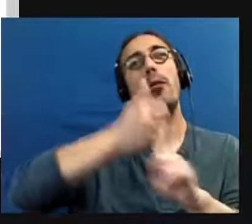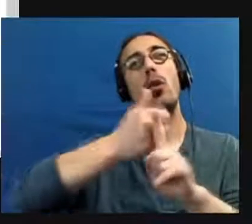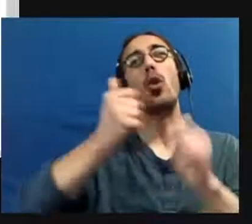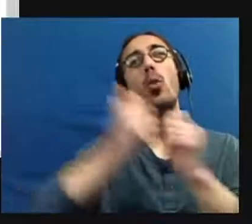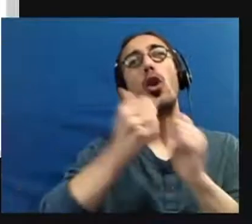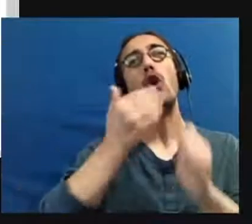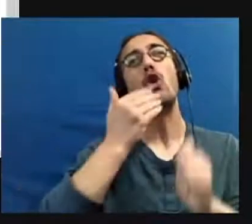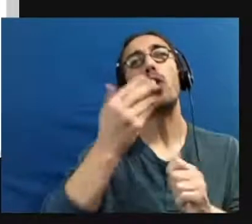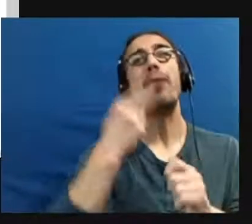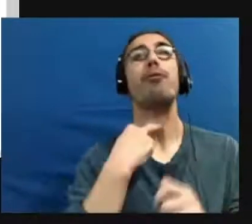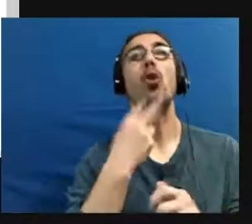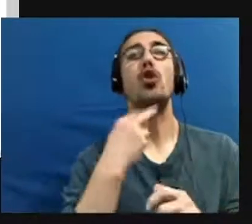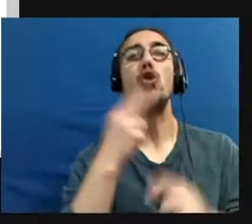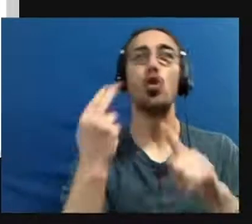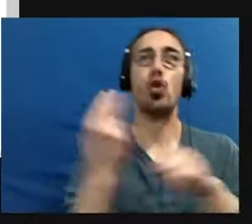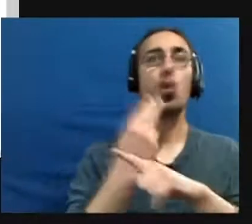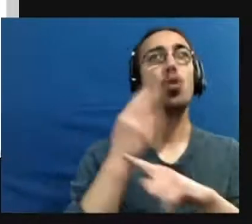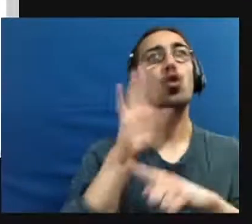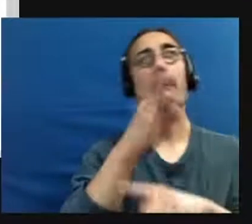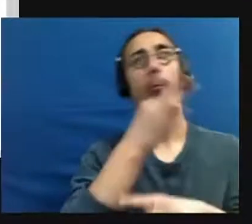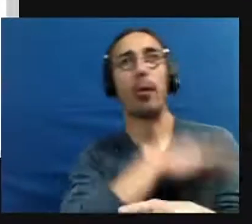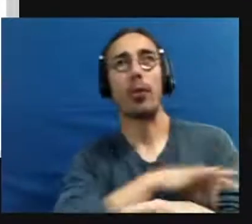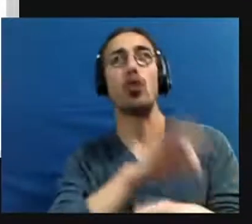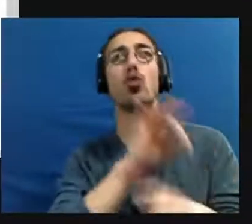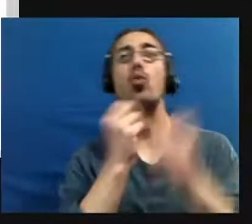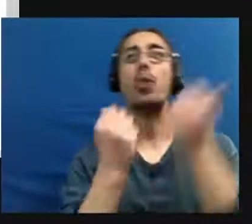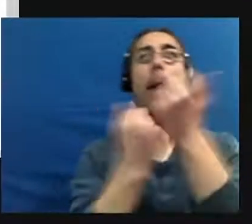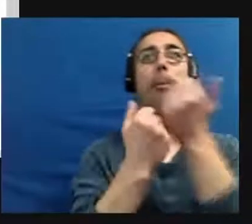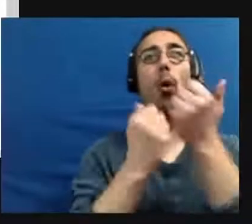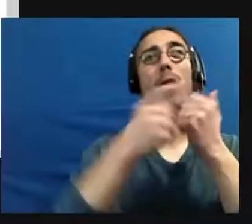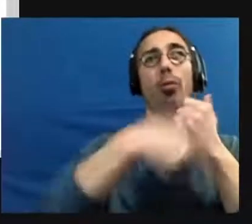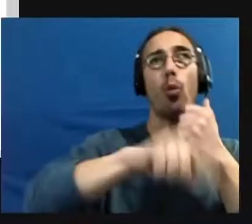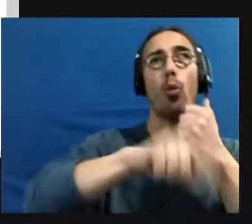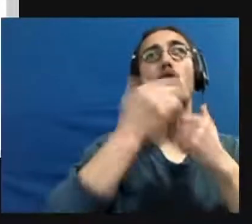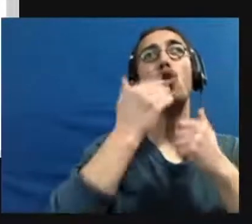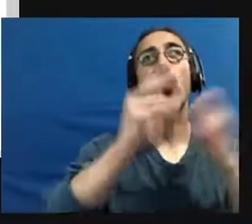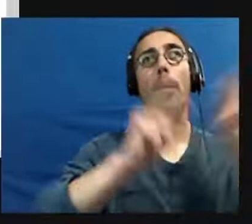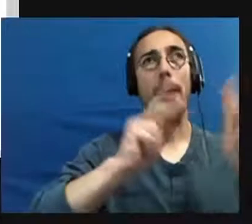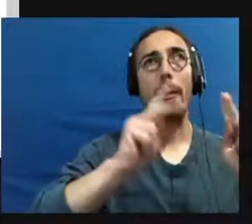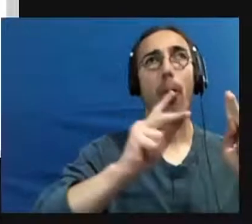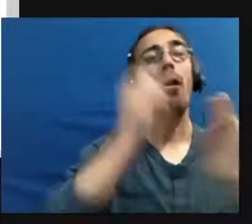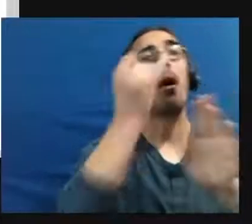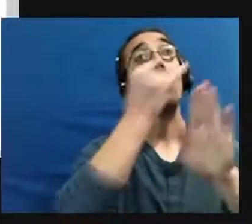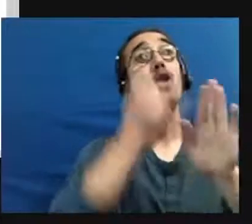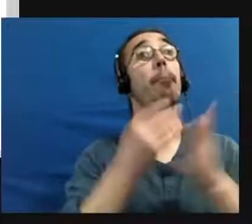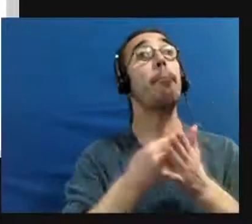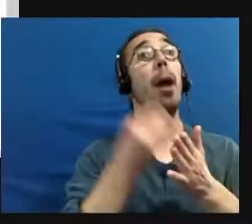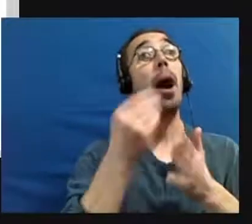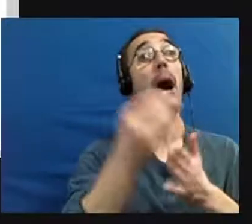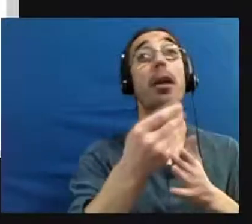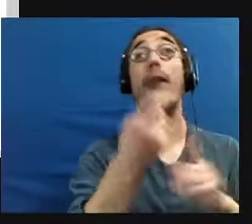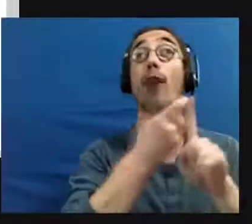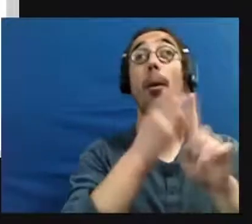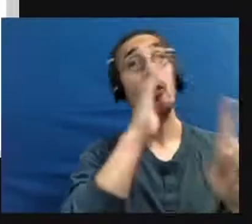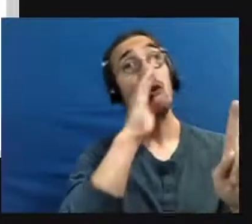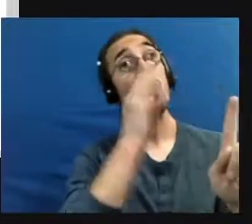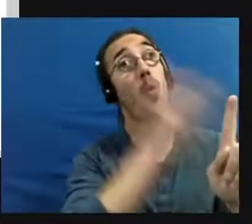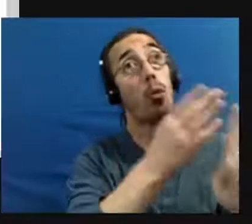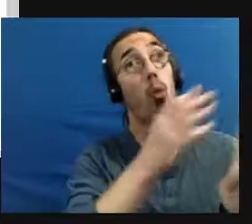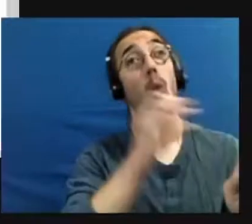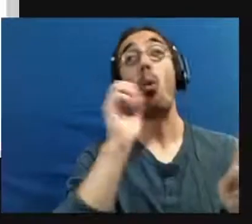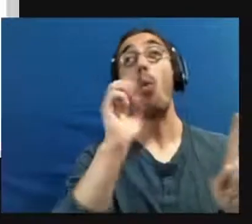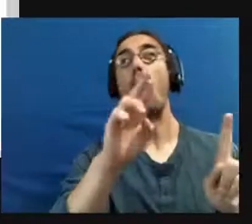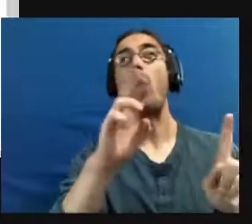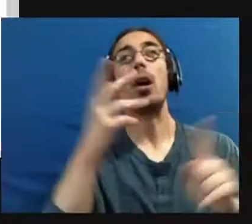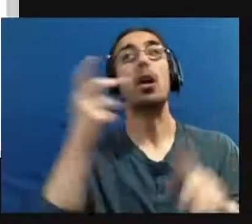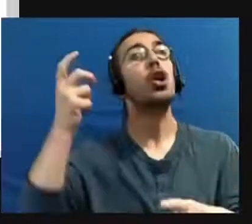your privilege to support those people. So support the artist by buying from them directly or subscribing